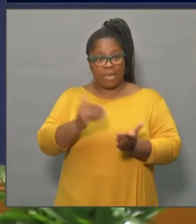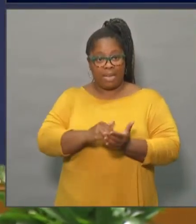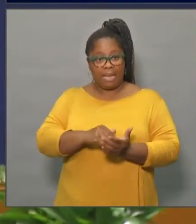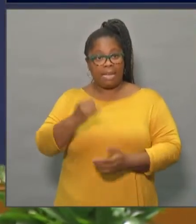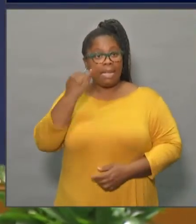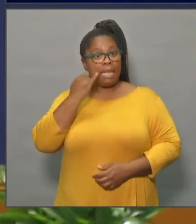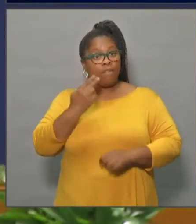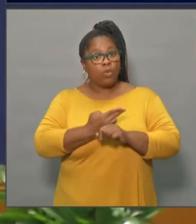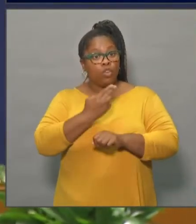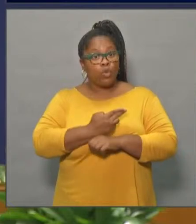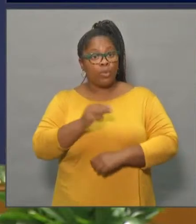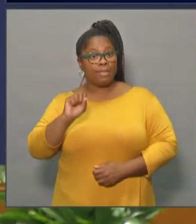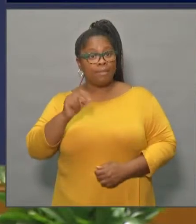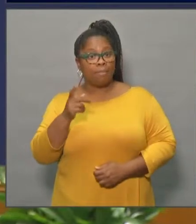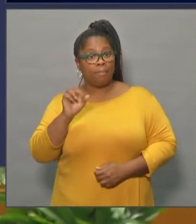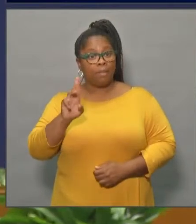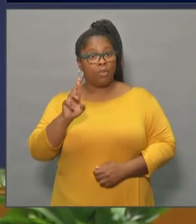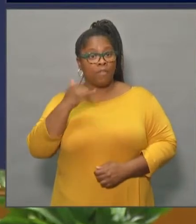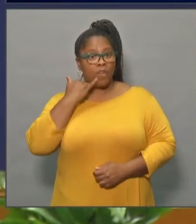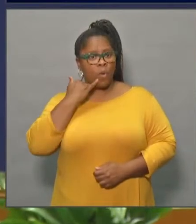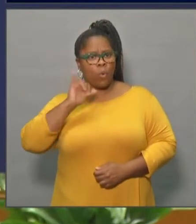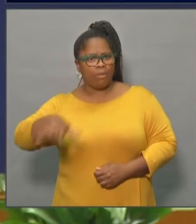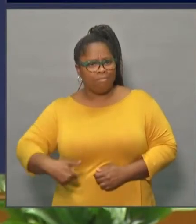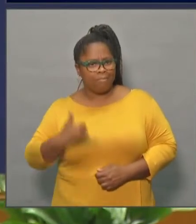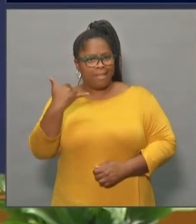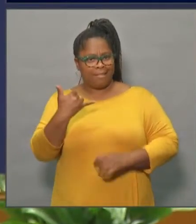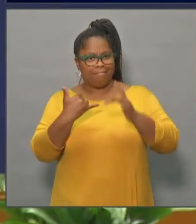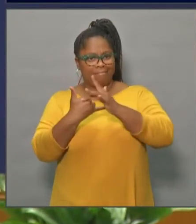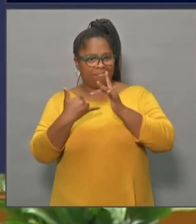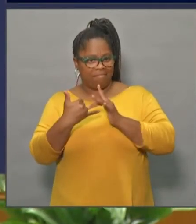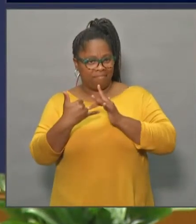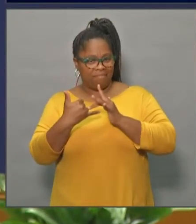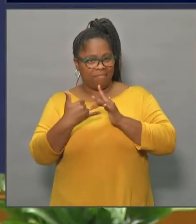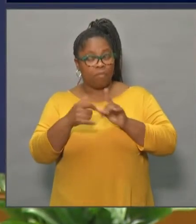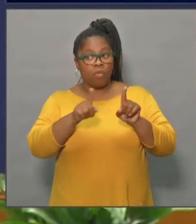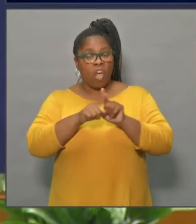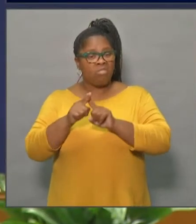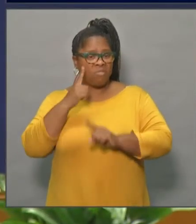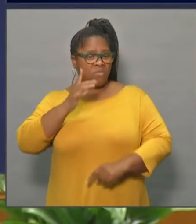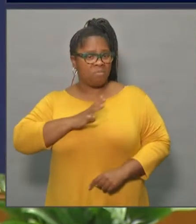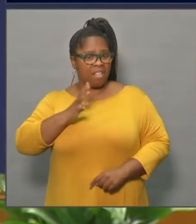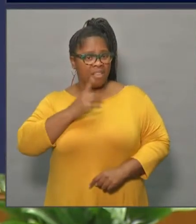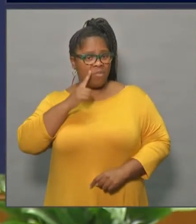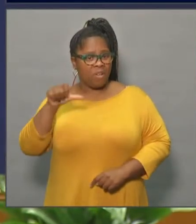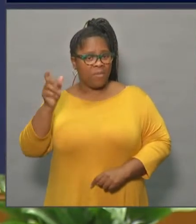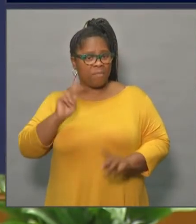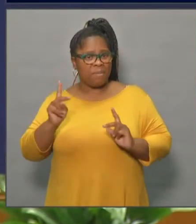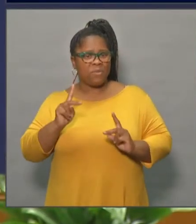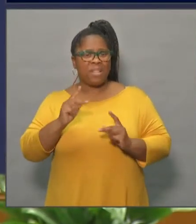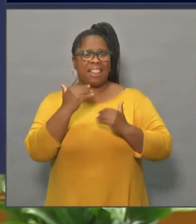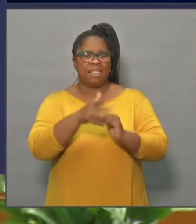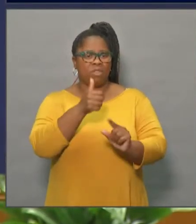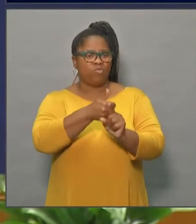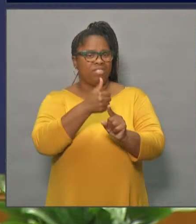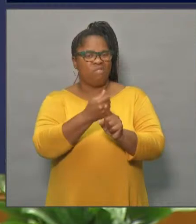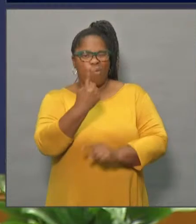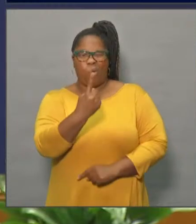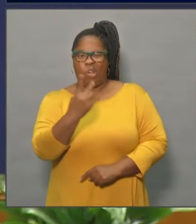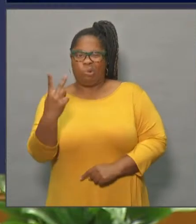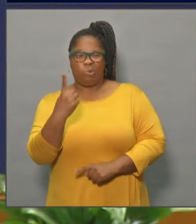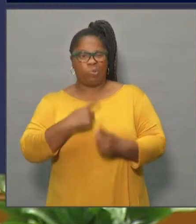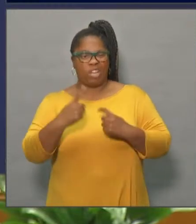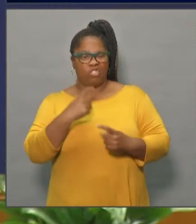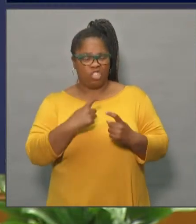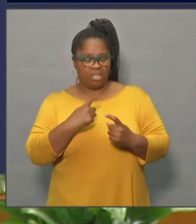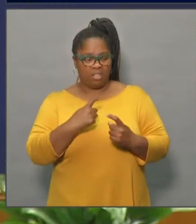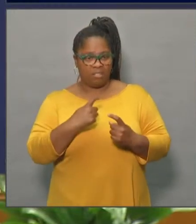using a speakerphone, please pick up the handset before pressing numbers. Also, out of courtesy for others, please limit your questions to 1 or 2.